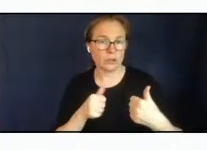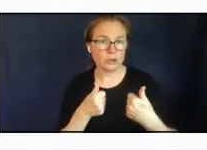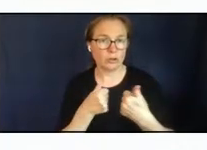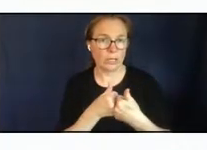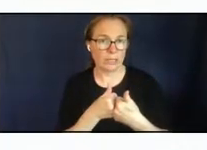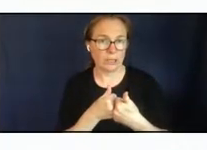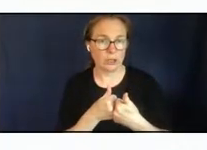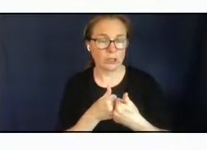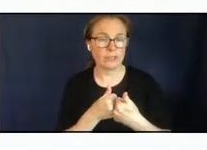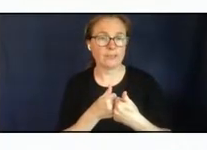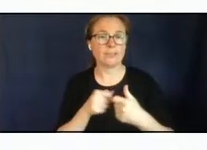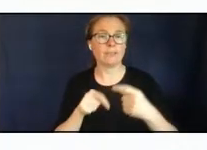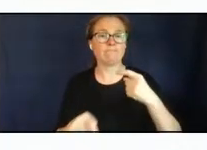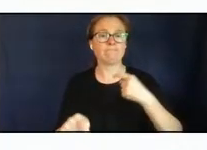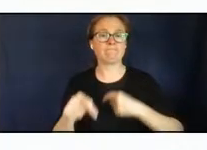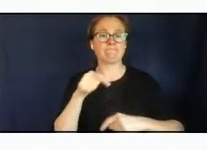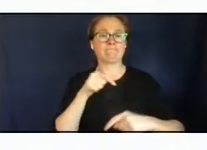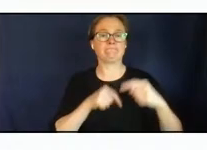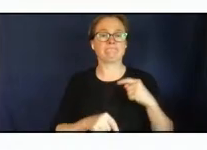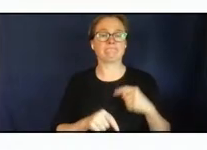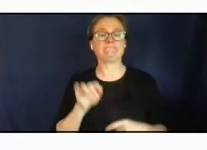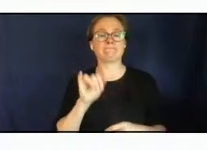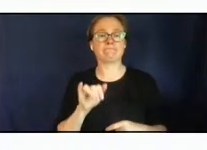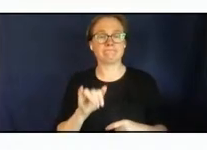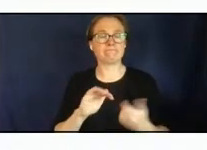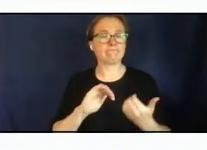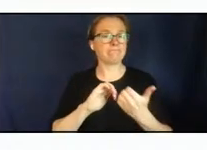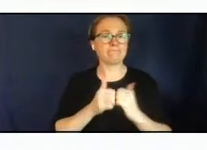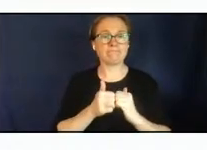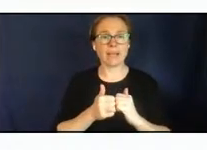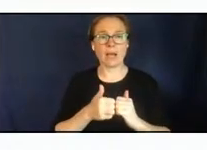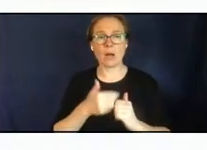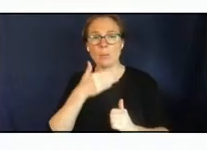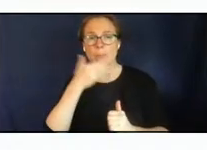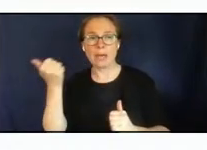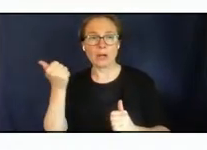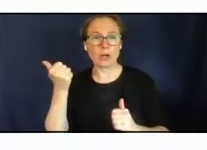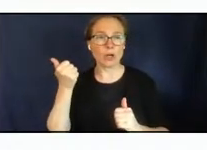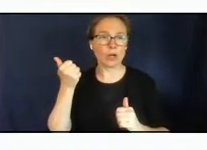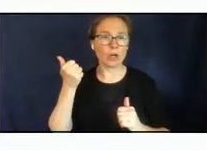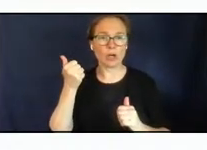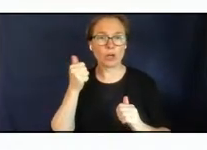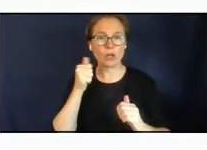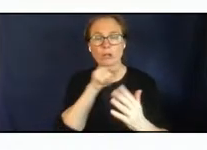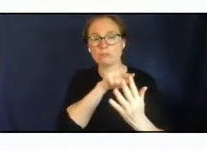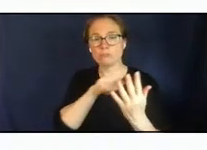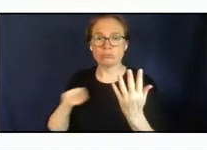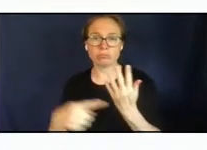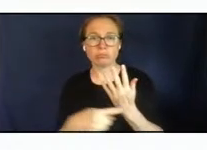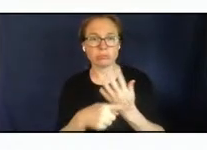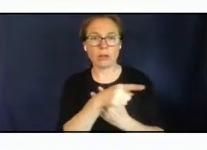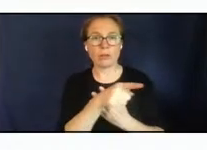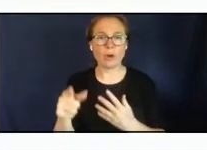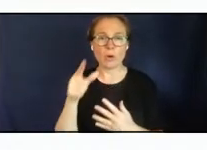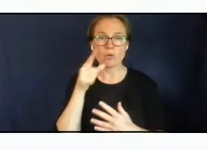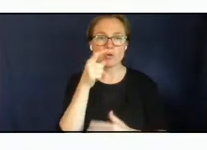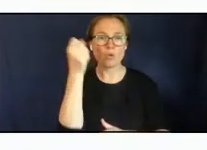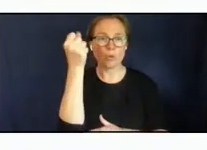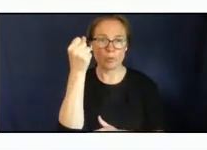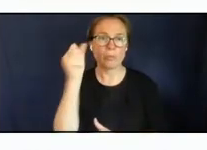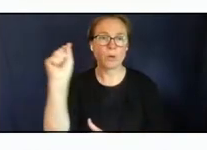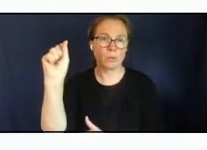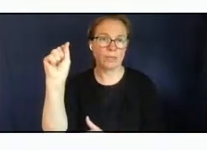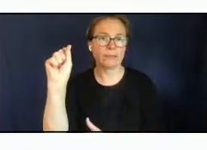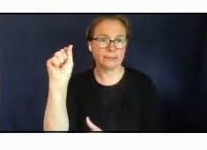and our workforce how to accommodate protesters and others. And so there are extremes of